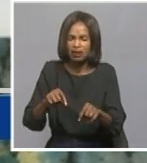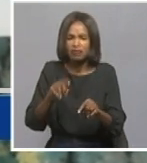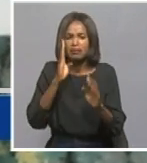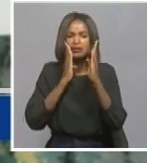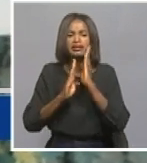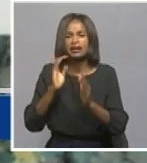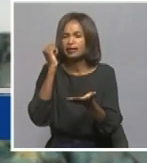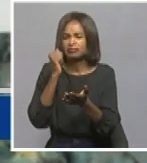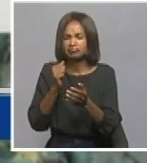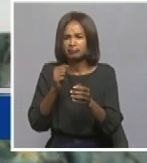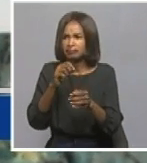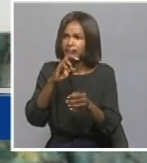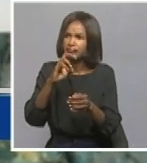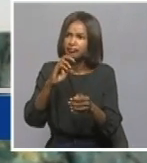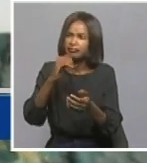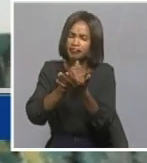of maybe